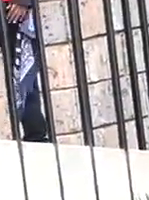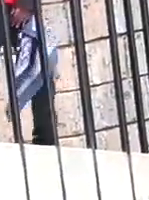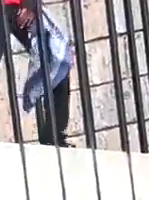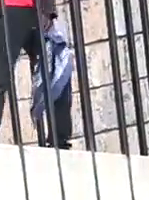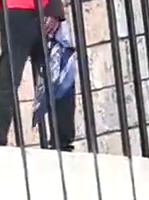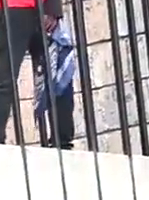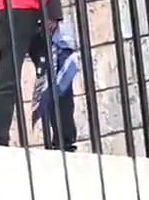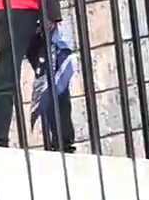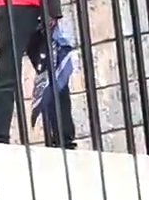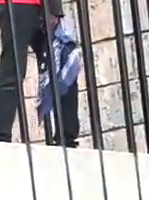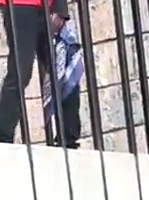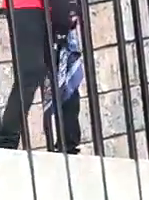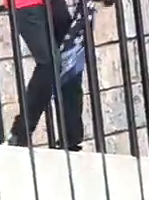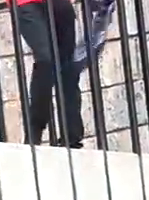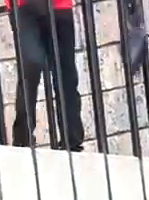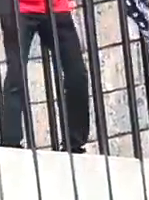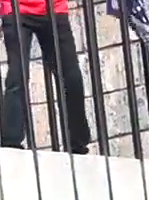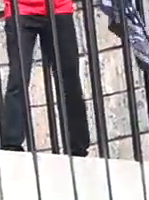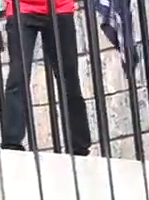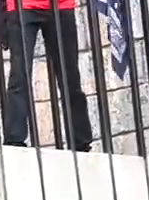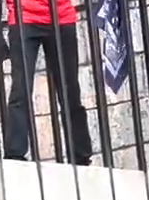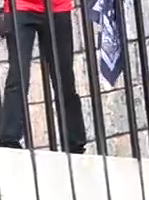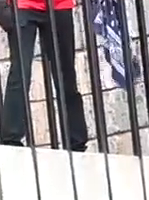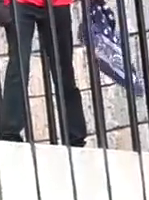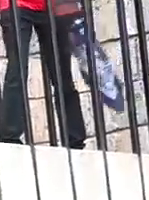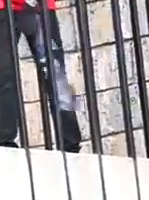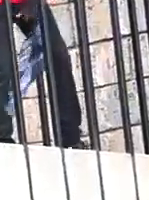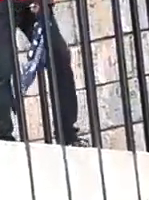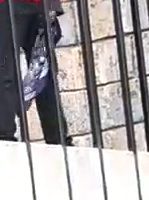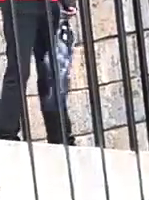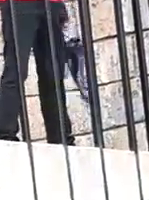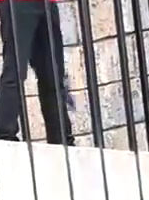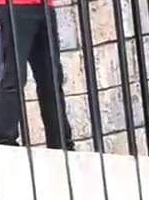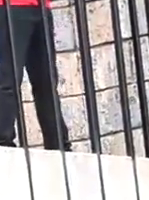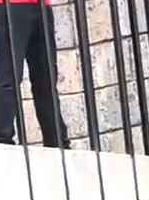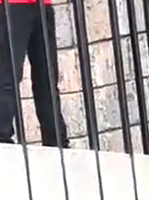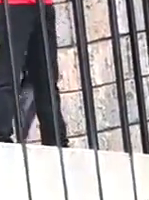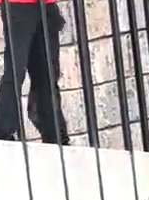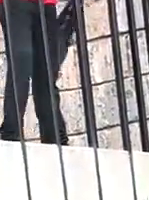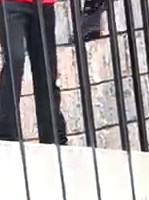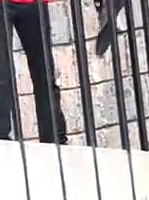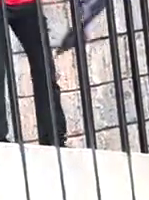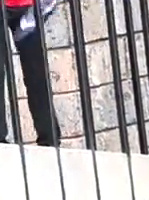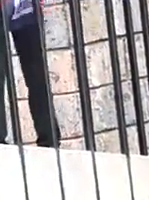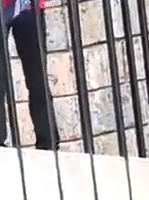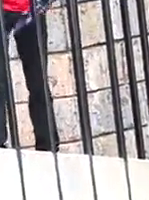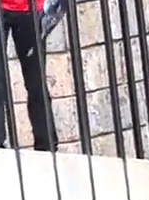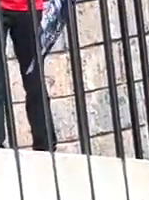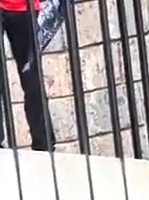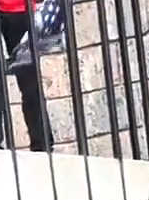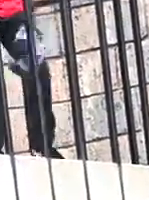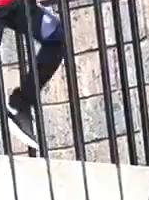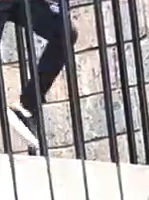1, 2, 3. Oh, hear my prayer tonight. I'm singing to the sky. Give me strength to raise my voice. Let